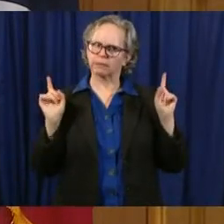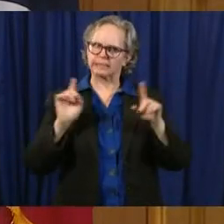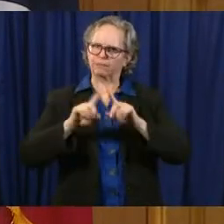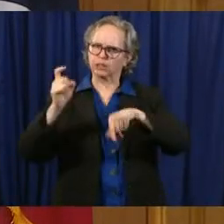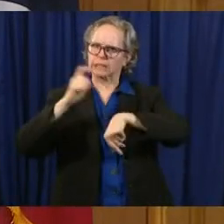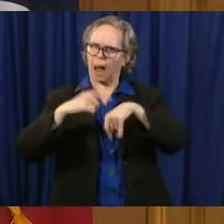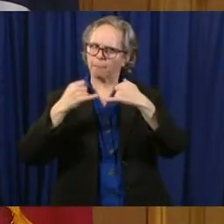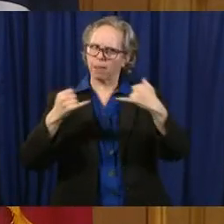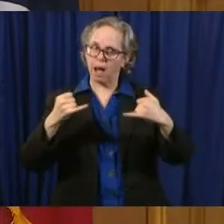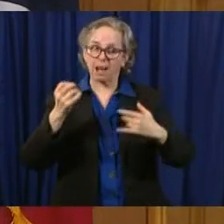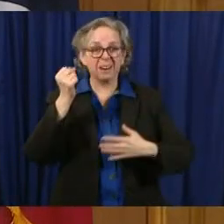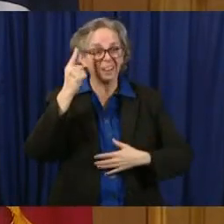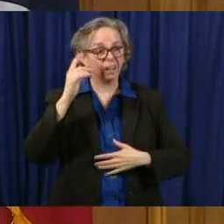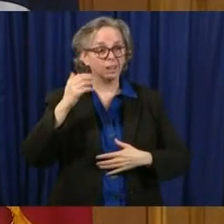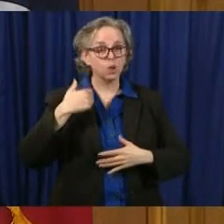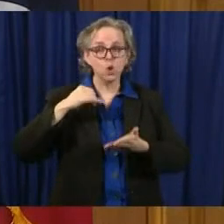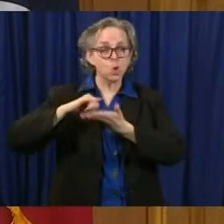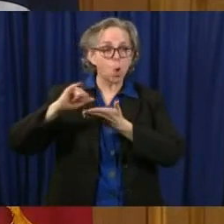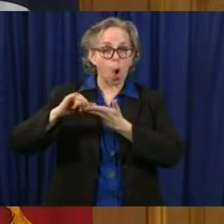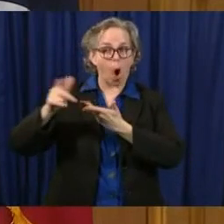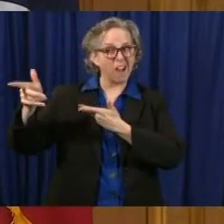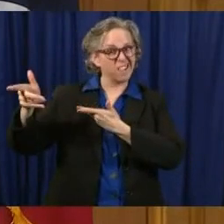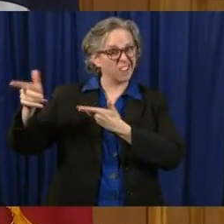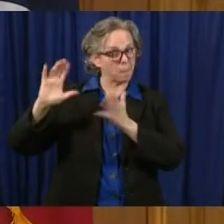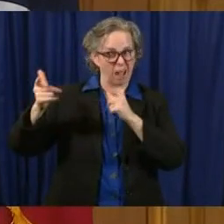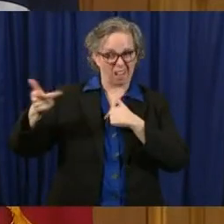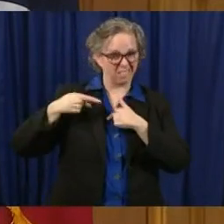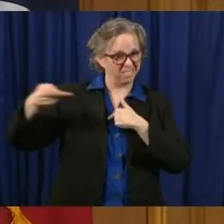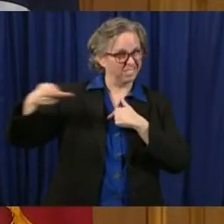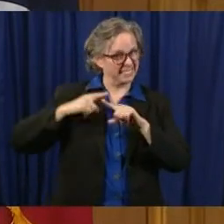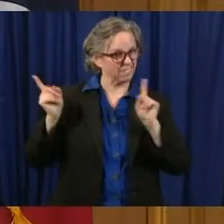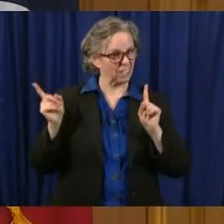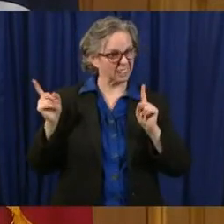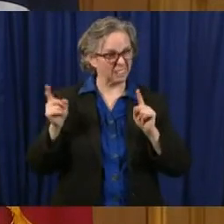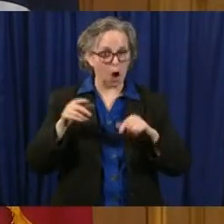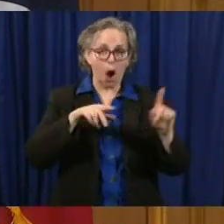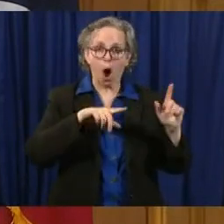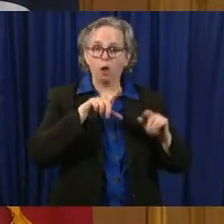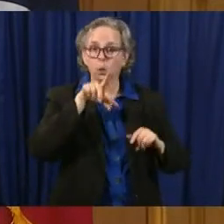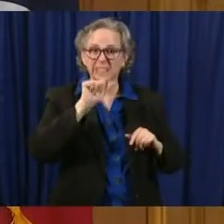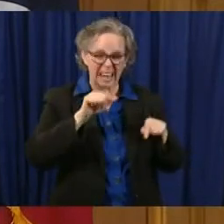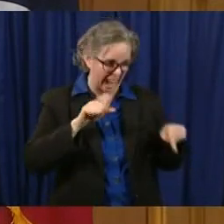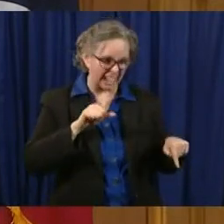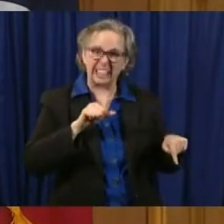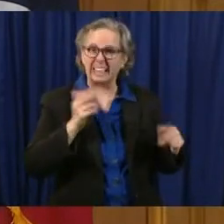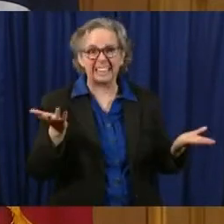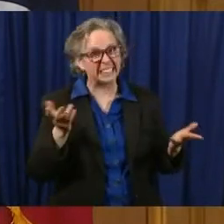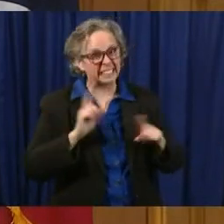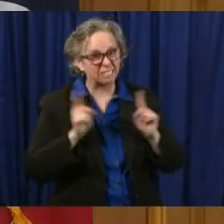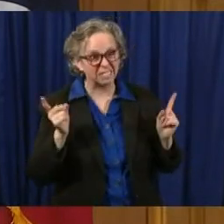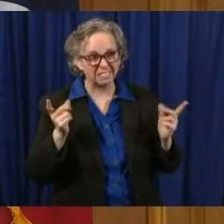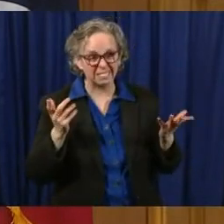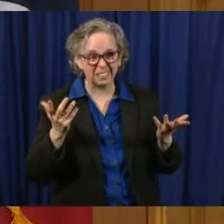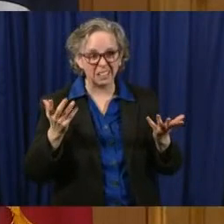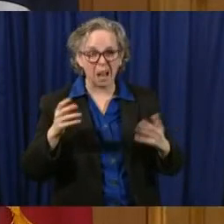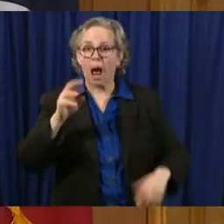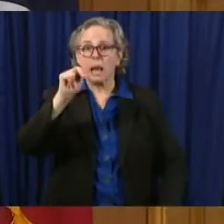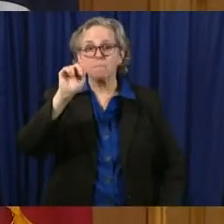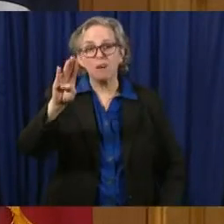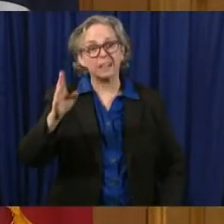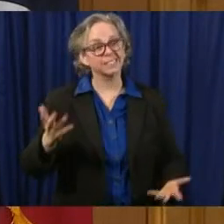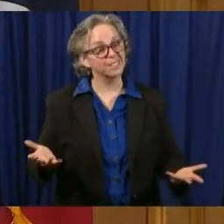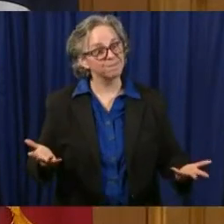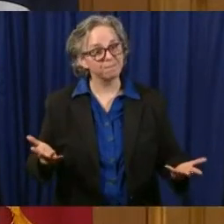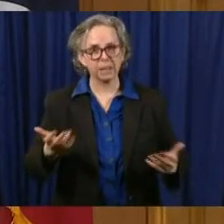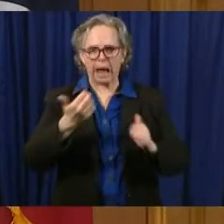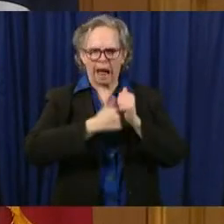York is. We're at a different place than Louisiana is. We're at a different place than Nebraska is. I mean, every